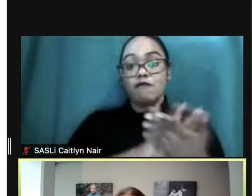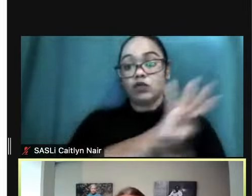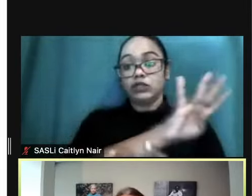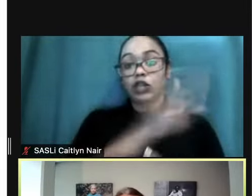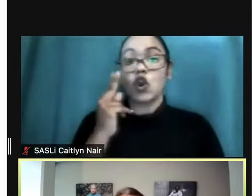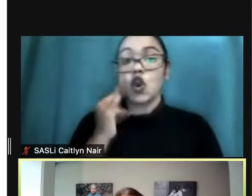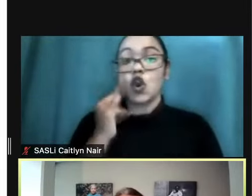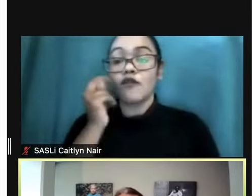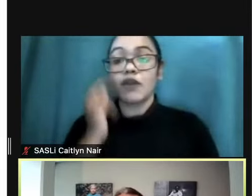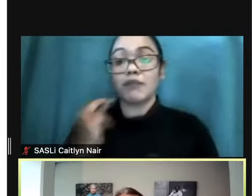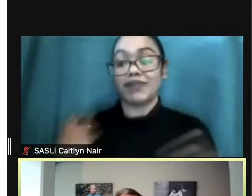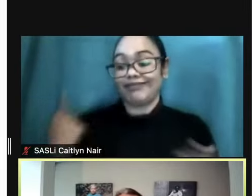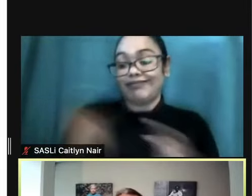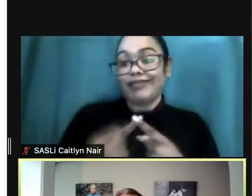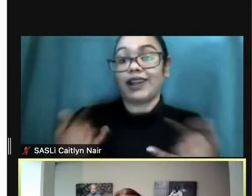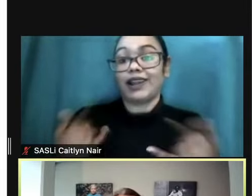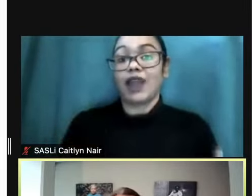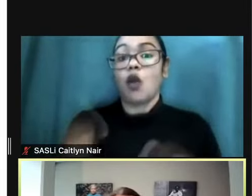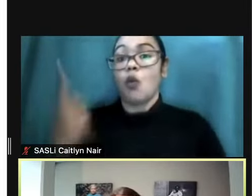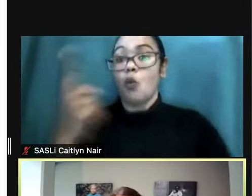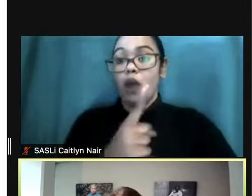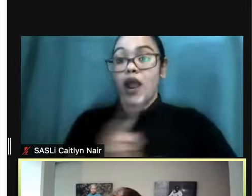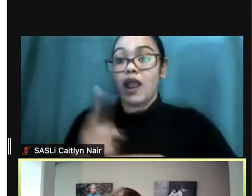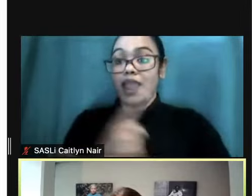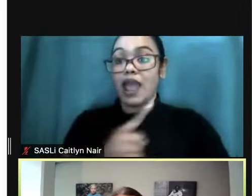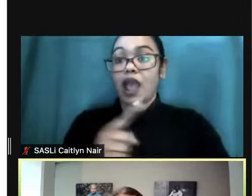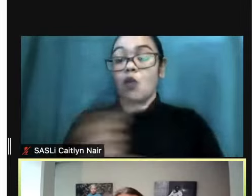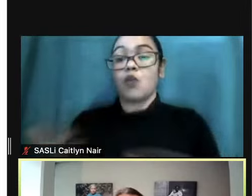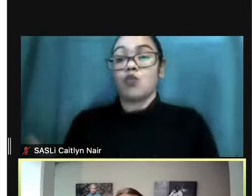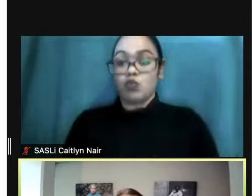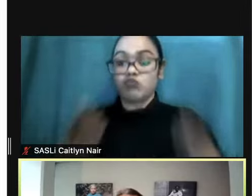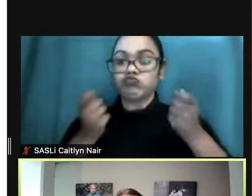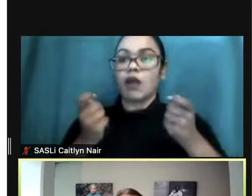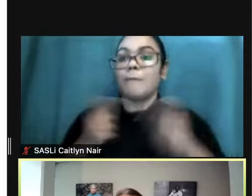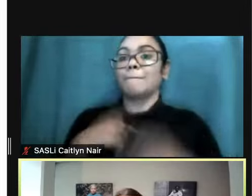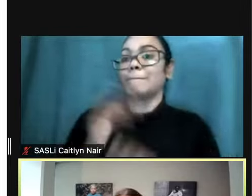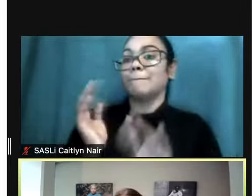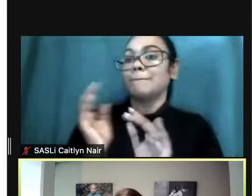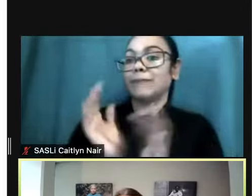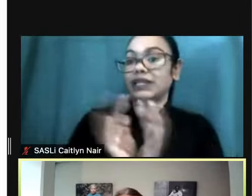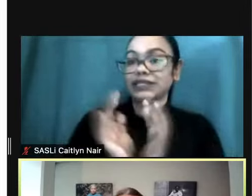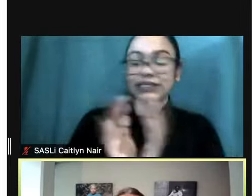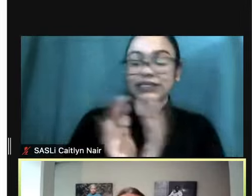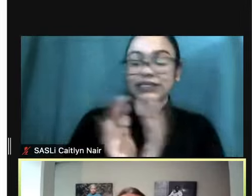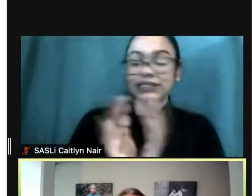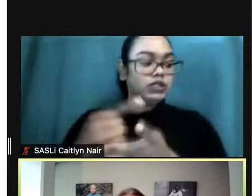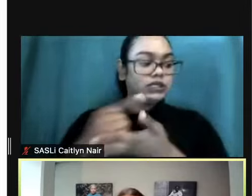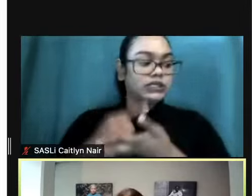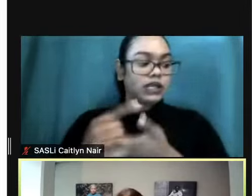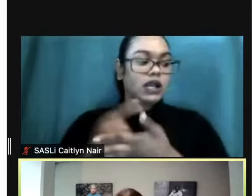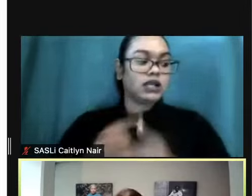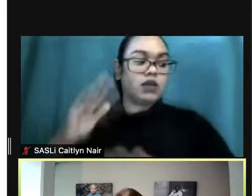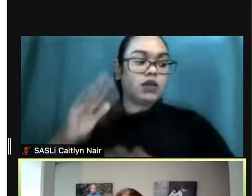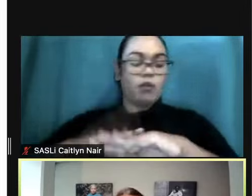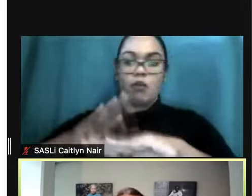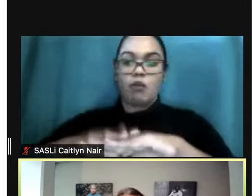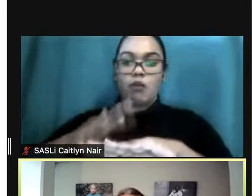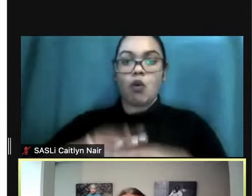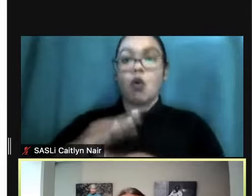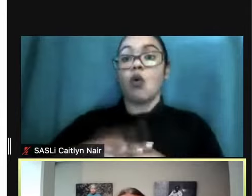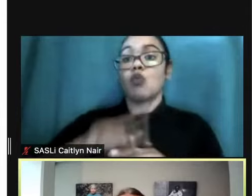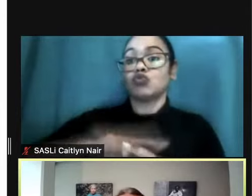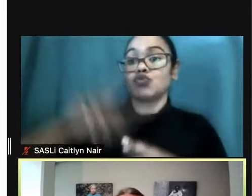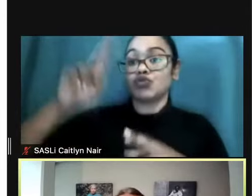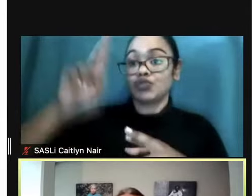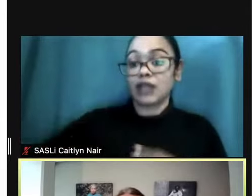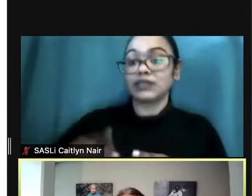Johannesburg. In 1 hour, we call an urgent meeting of our consortium, the NGSSA, to discuss results, and we send a message for the